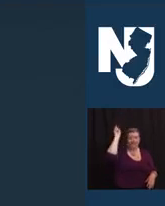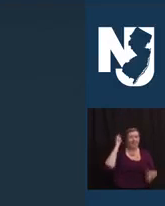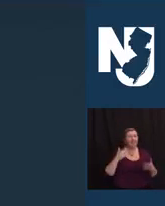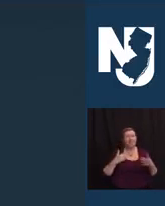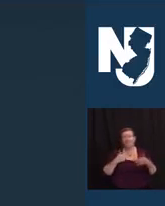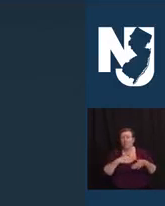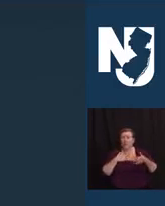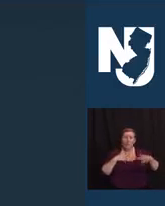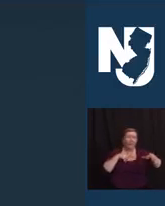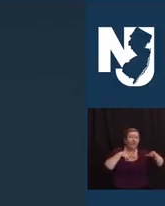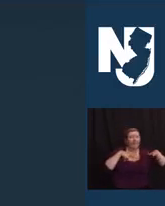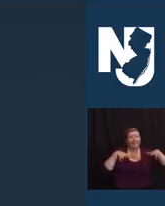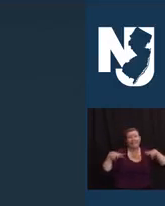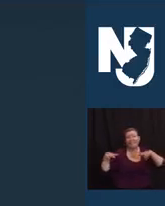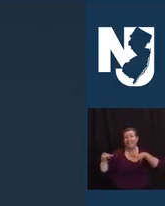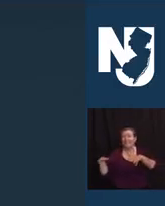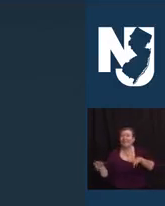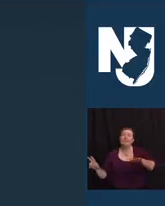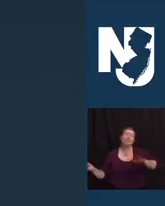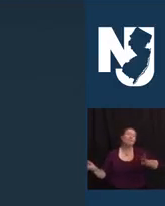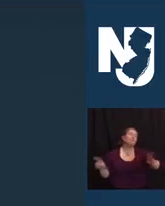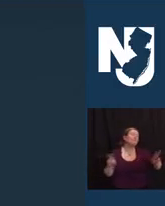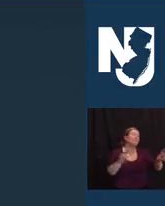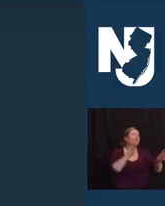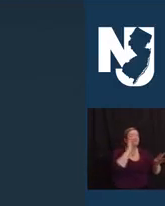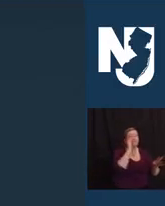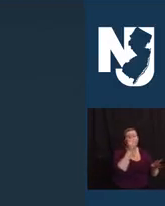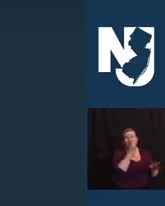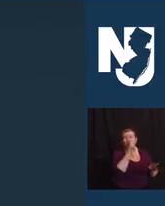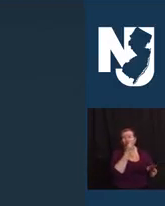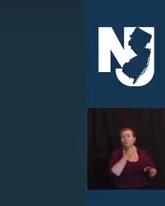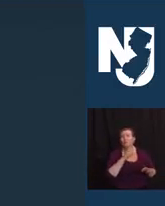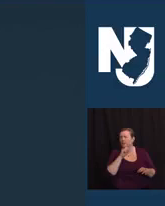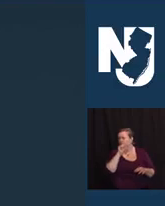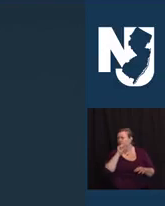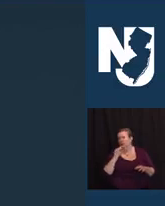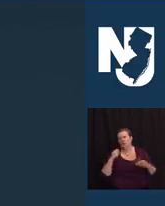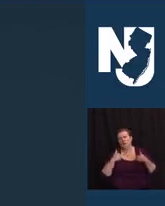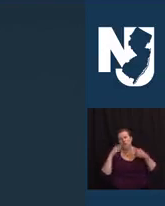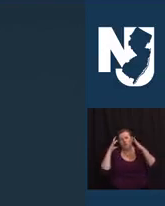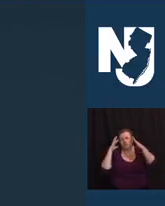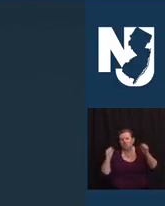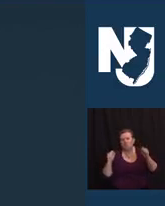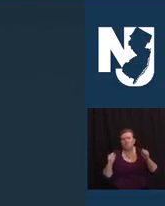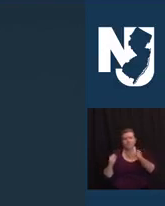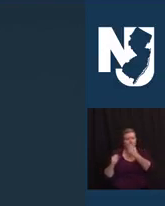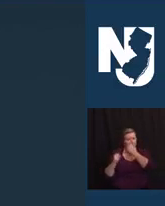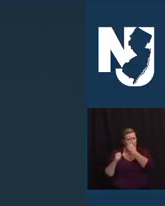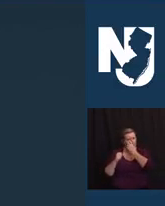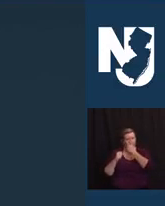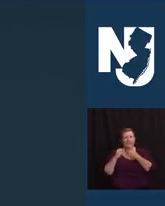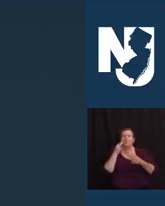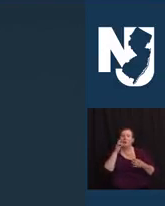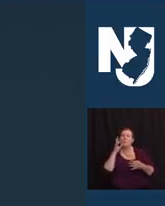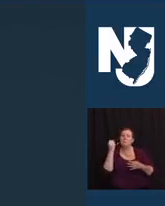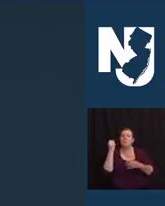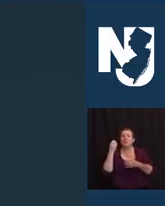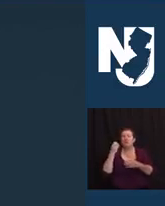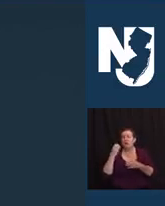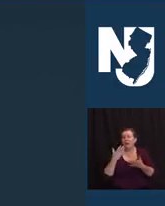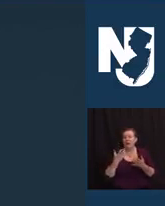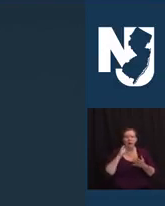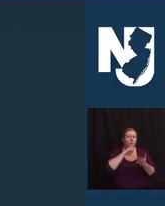in the fresh air and look at the flowers. He loved animals and never turned down a strawberry milkshake or a piece of apple pie. Who could blame